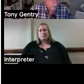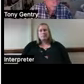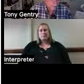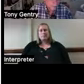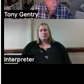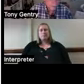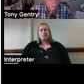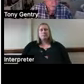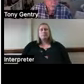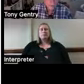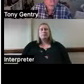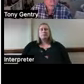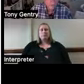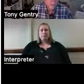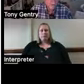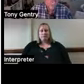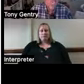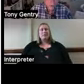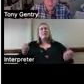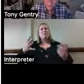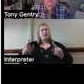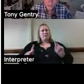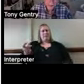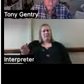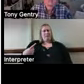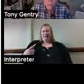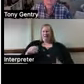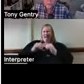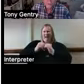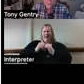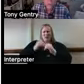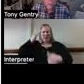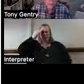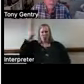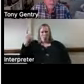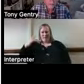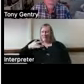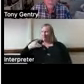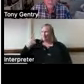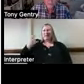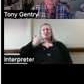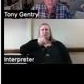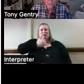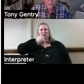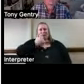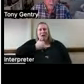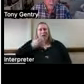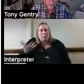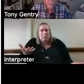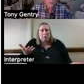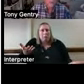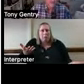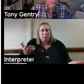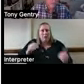So the question that comes up a lot of times is, well, how do I smell that something's wrong? How do I get a sense that something's not right